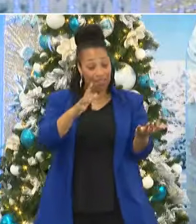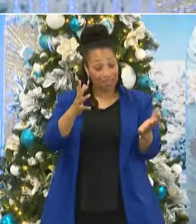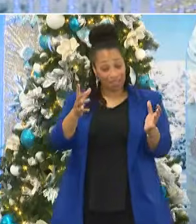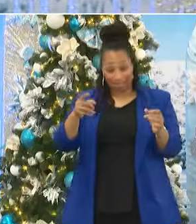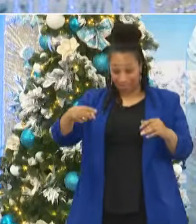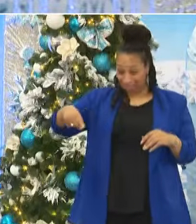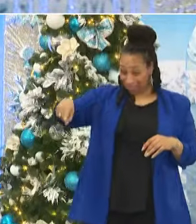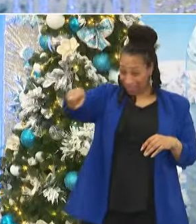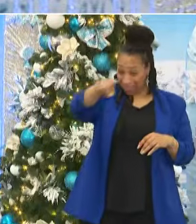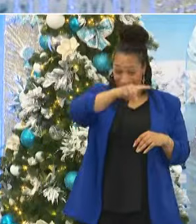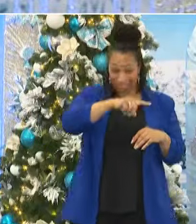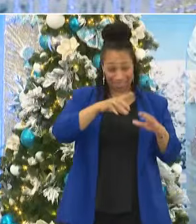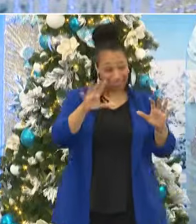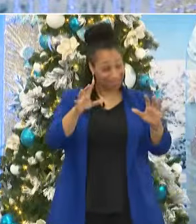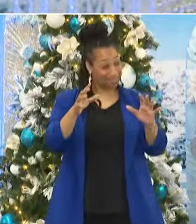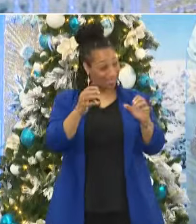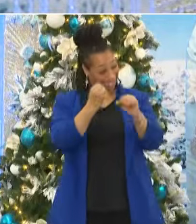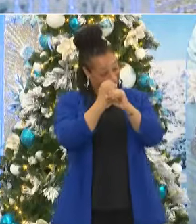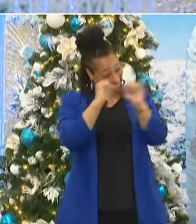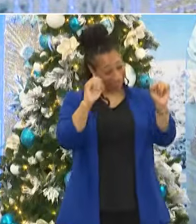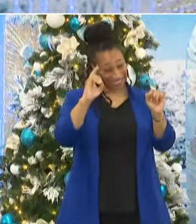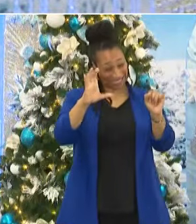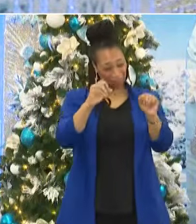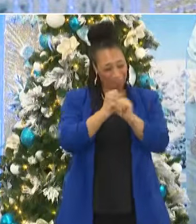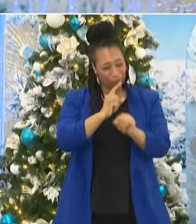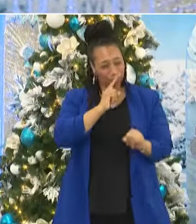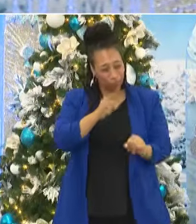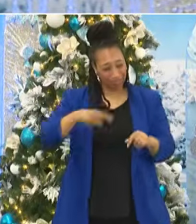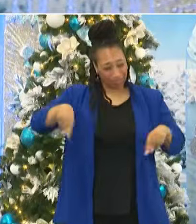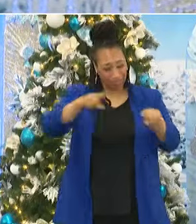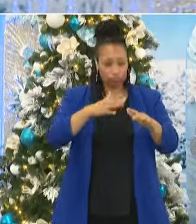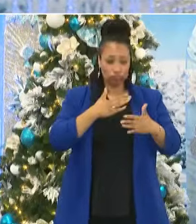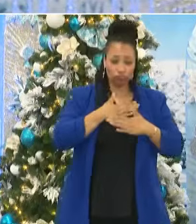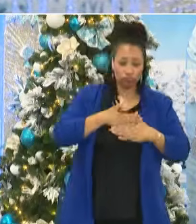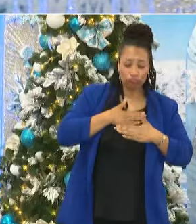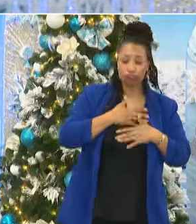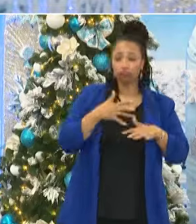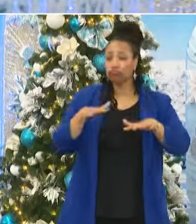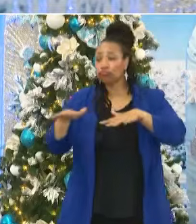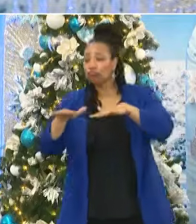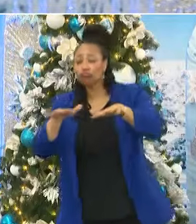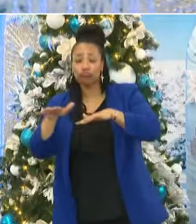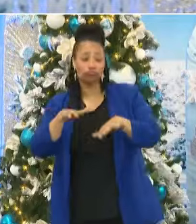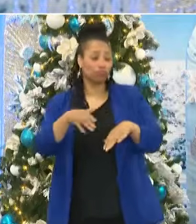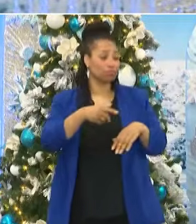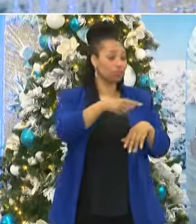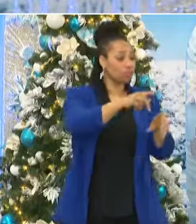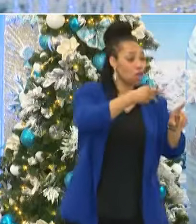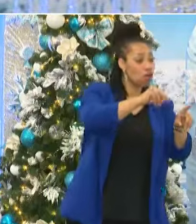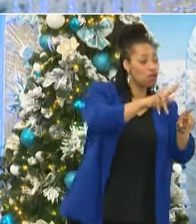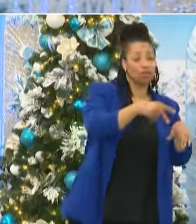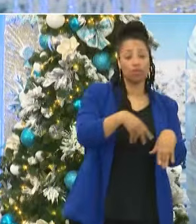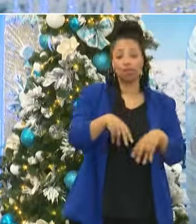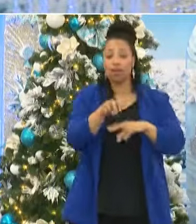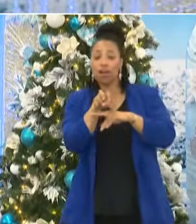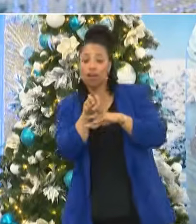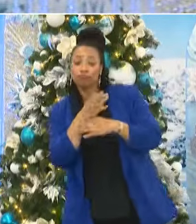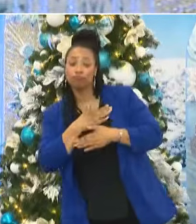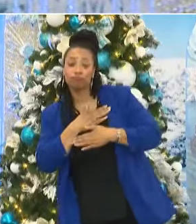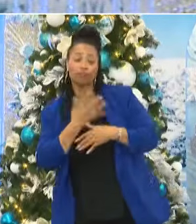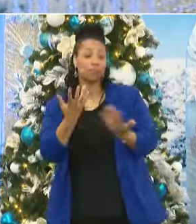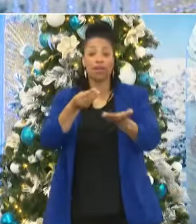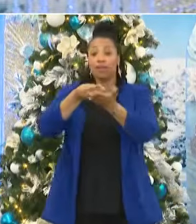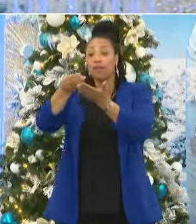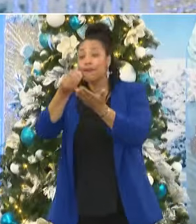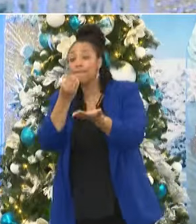right? You want safe neighborhoods. You want to be safe on public transportation and going to the grocery